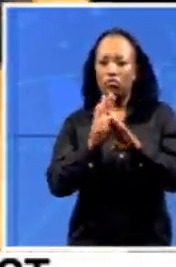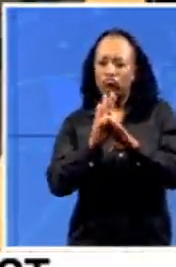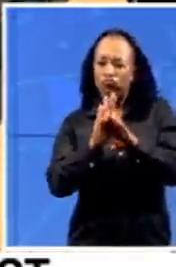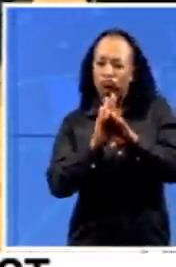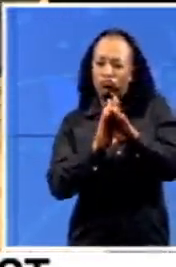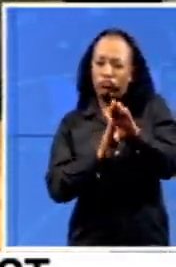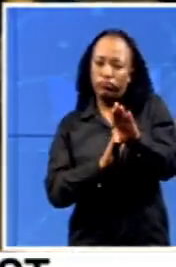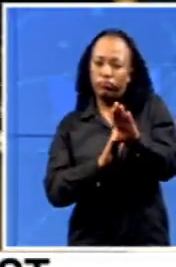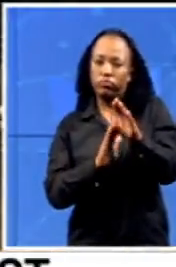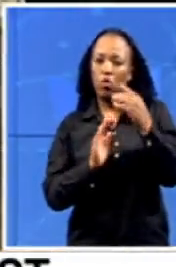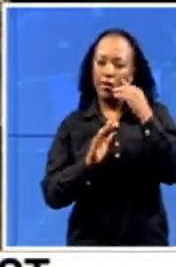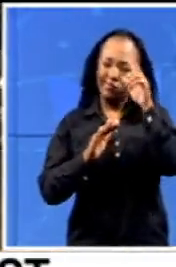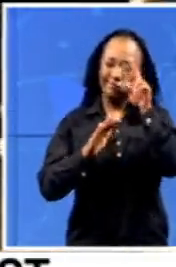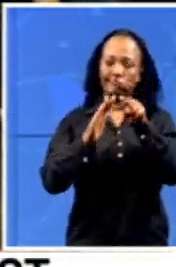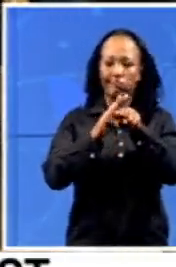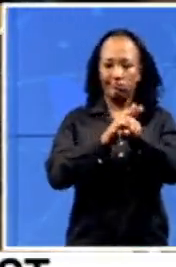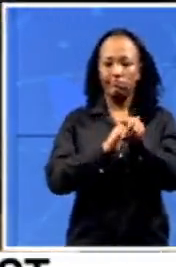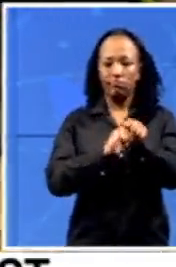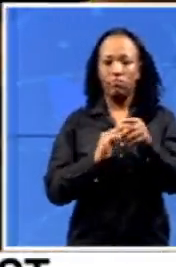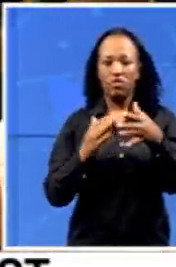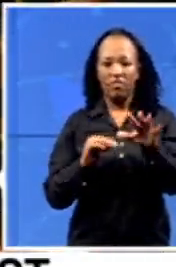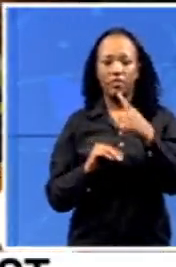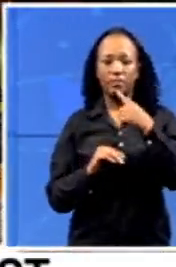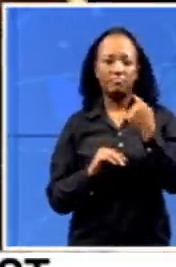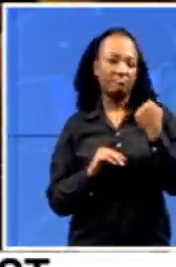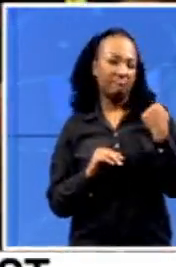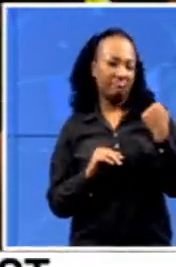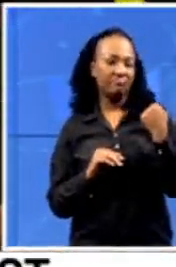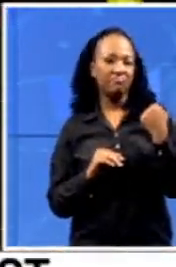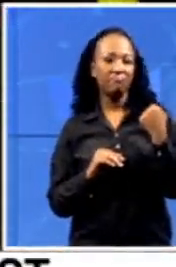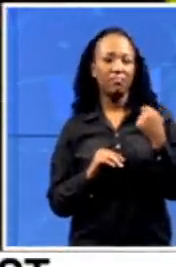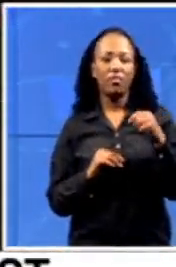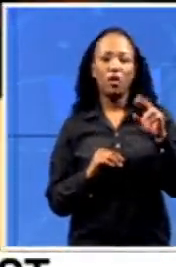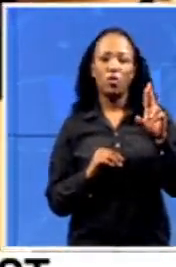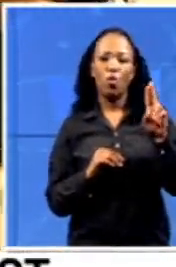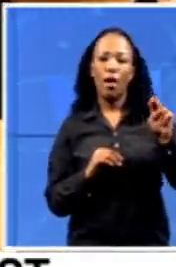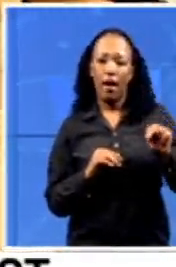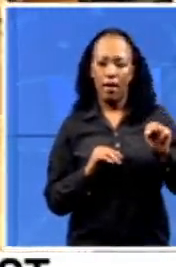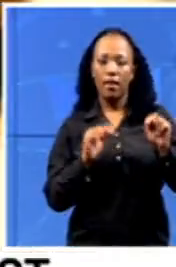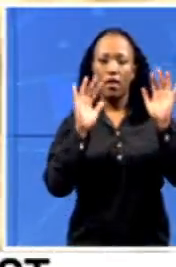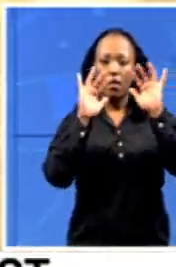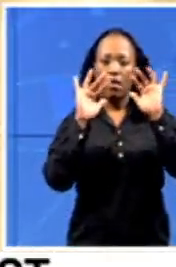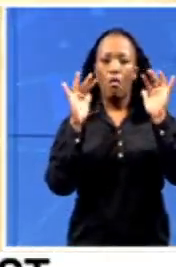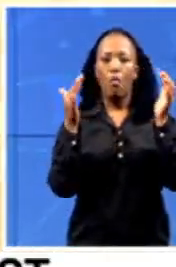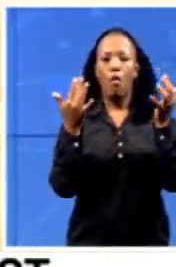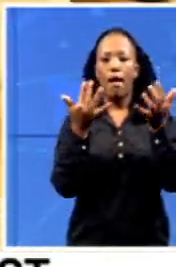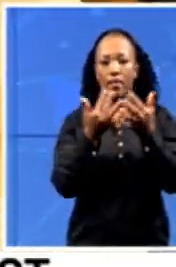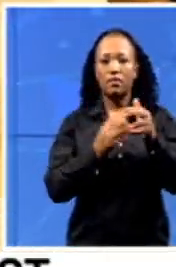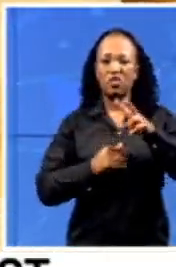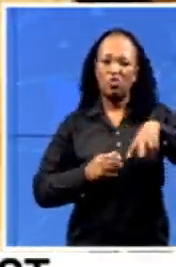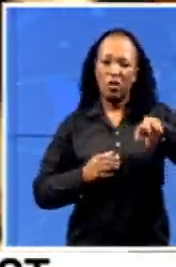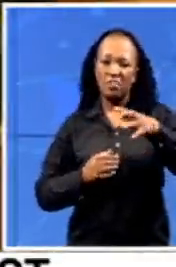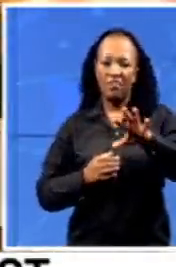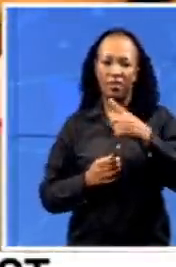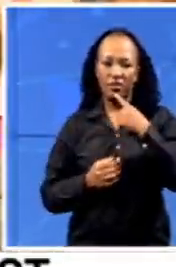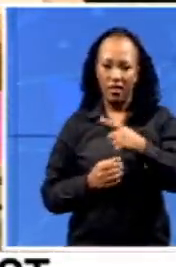forecast being said by the United Nations World Tourism. Let's see if we can